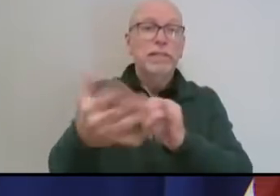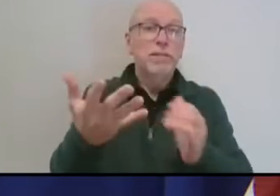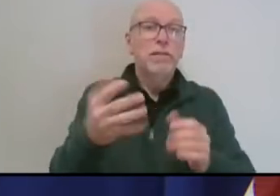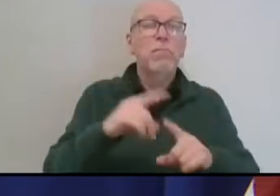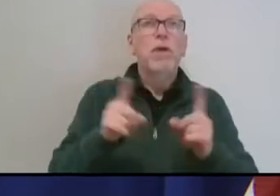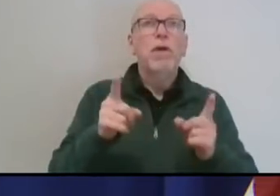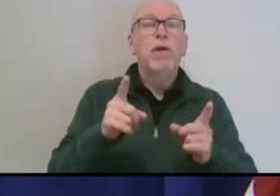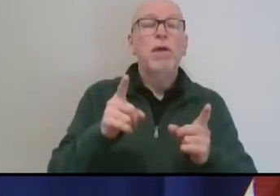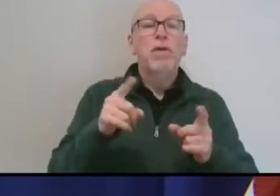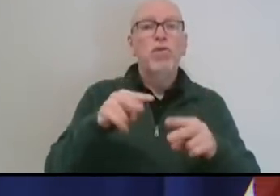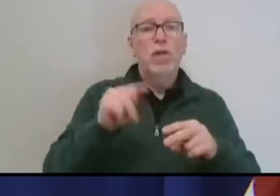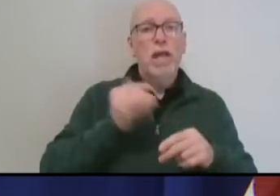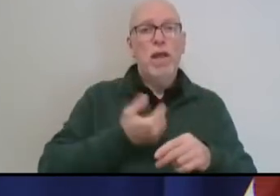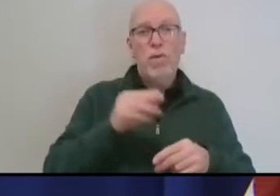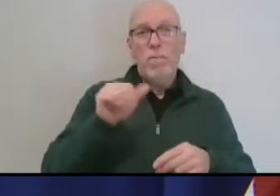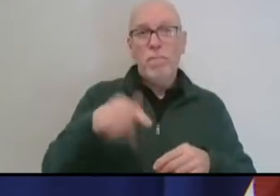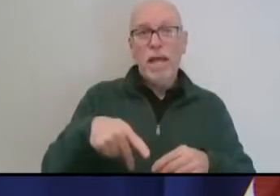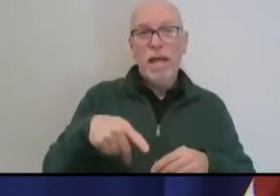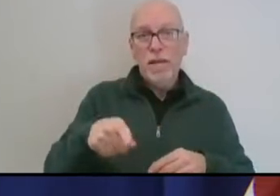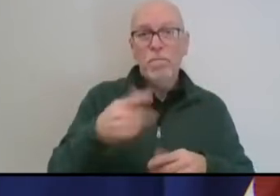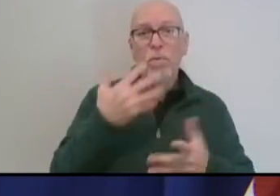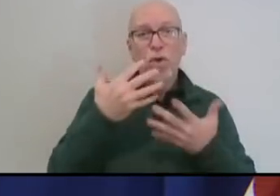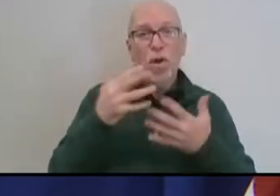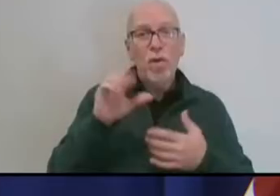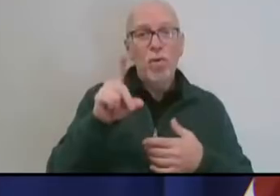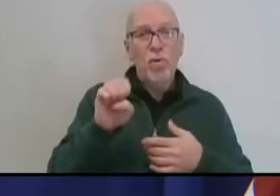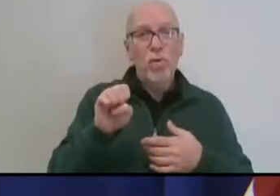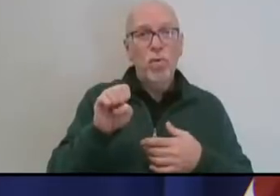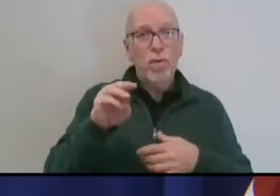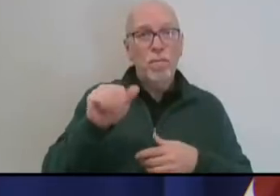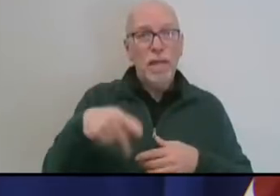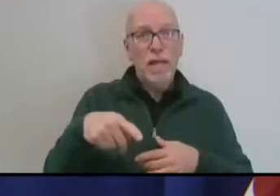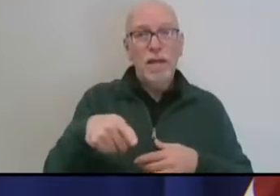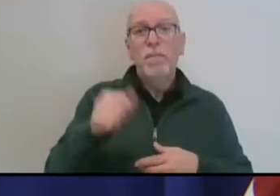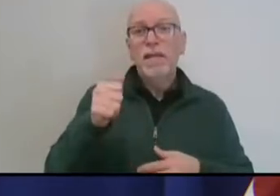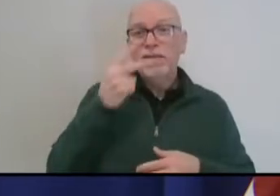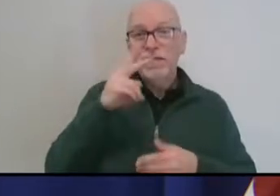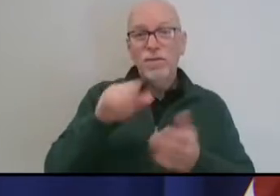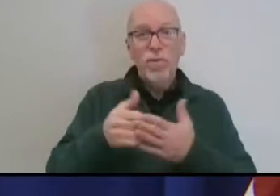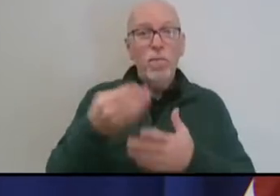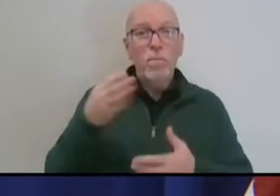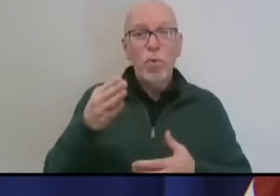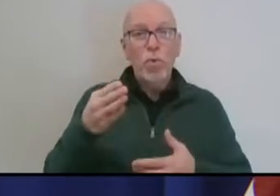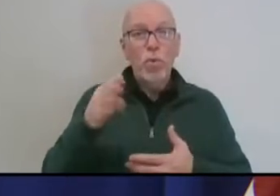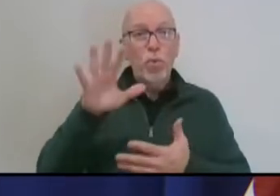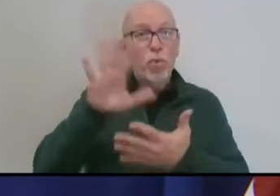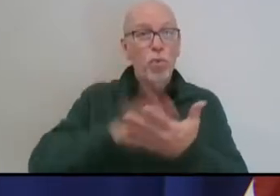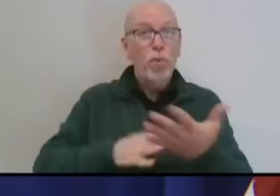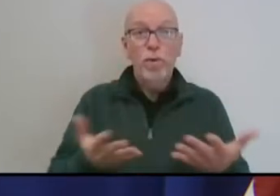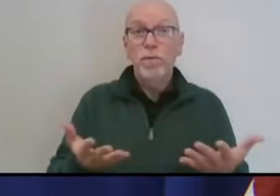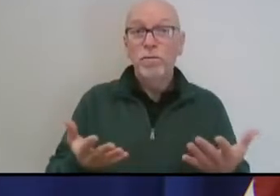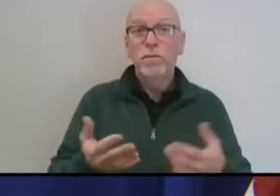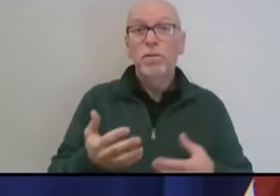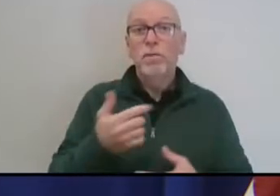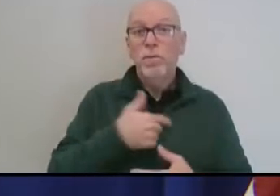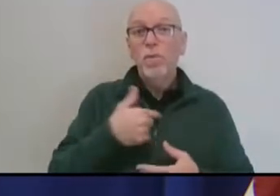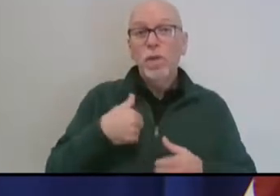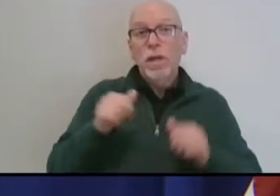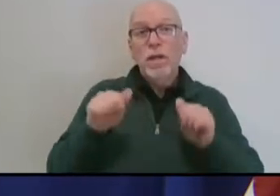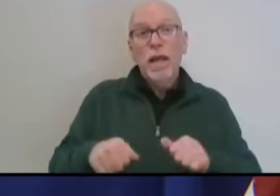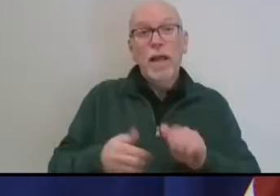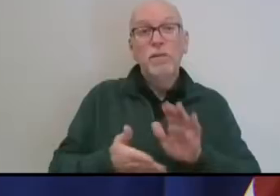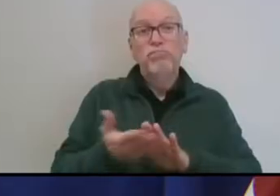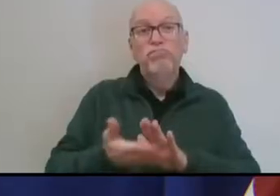when you look at our map, the color-coded map, and you see all that blue, we're able to